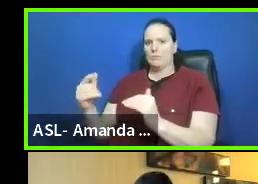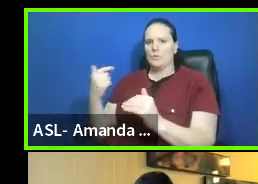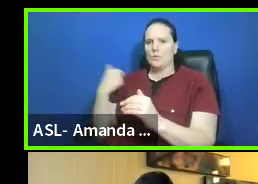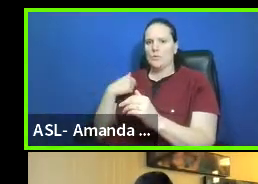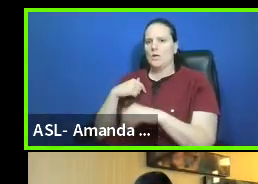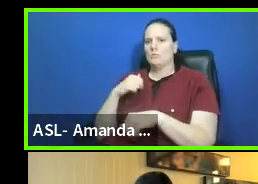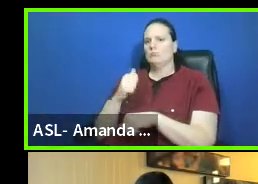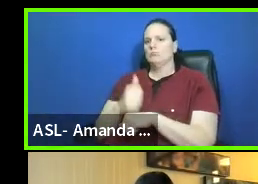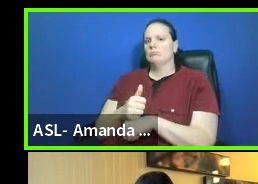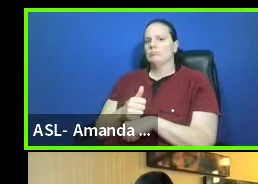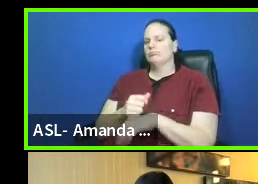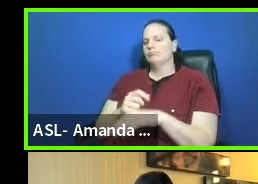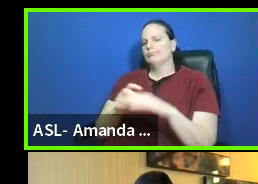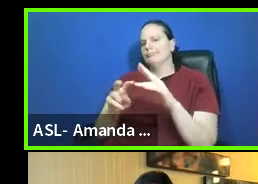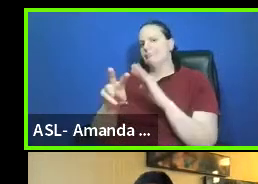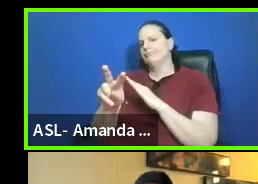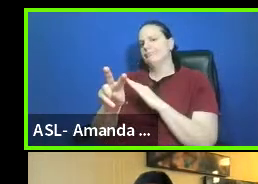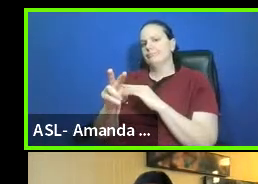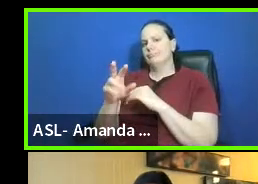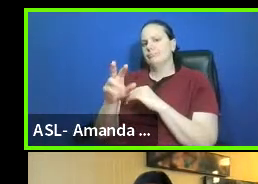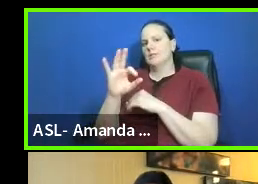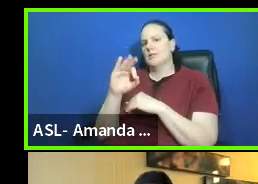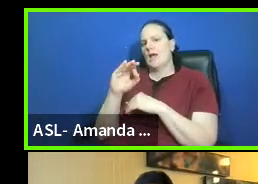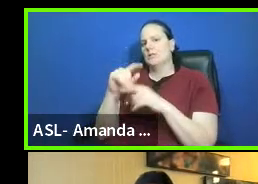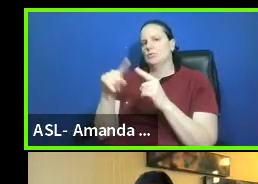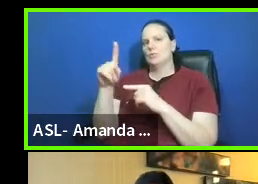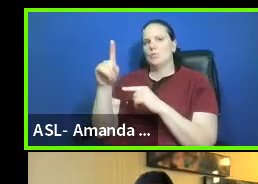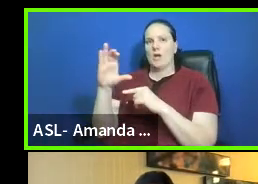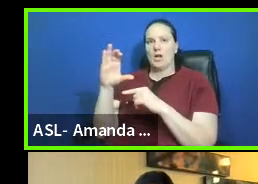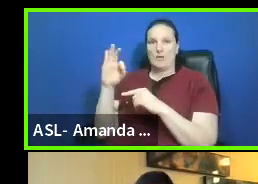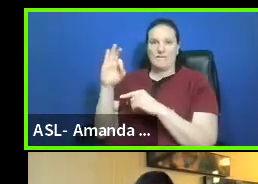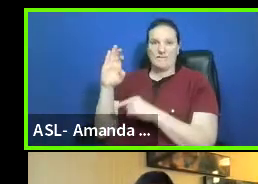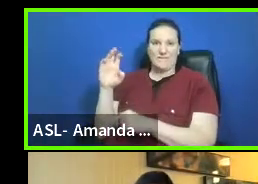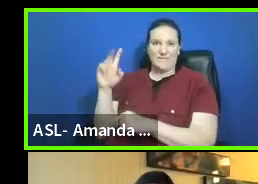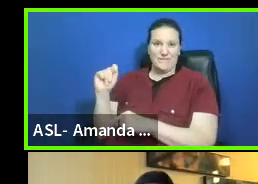anticipate it could be around between 90 and 100 feet.